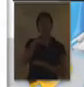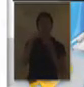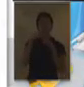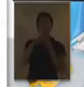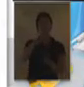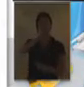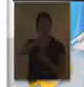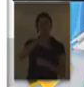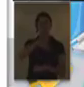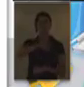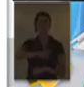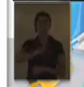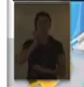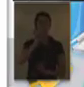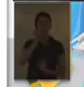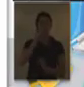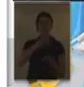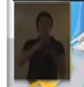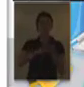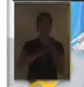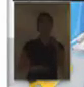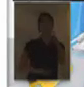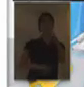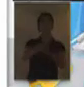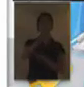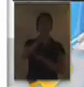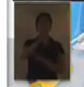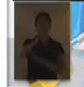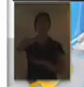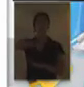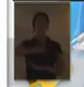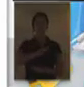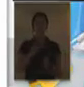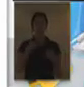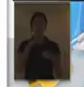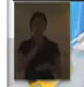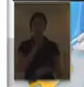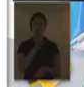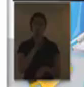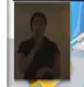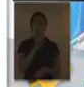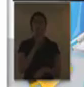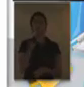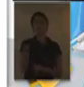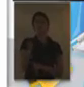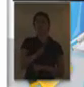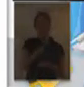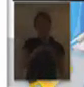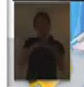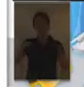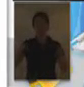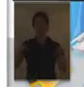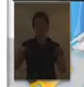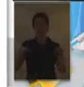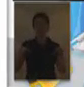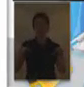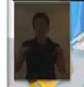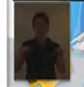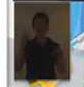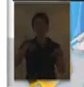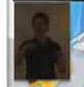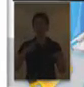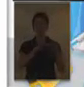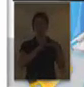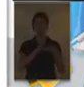the home functions, and we've developed this using the Metaltic platform. It's